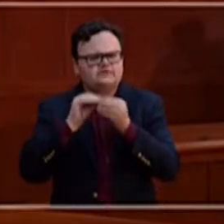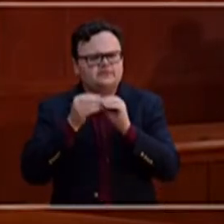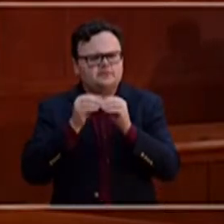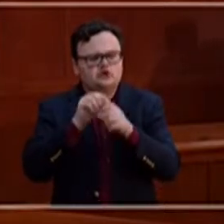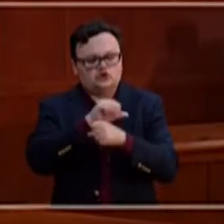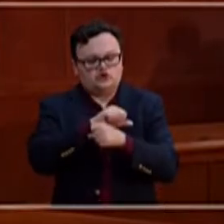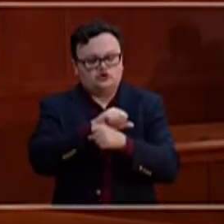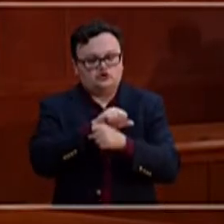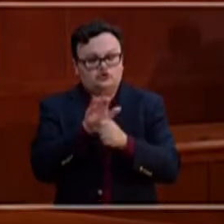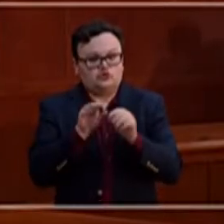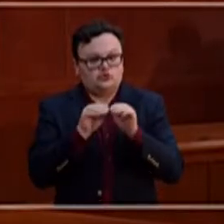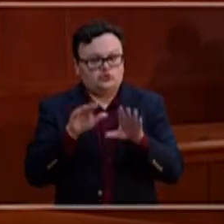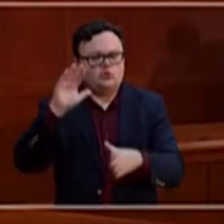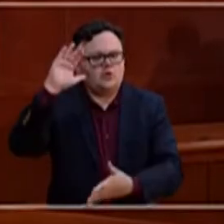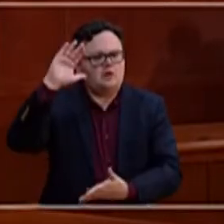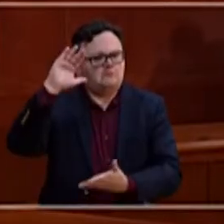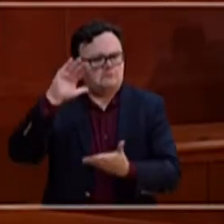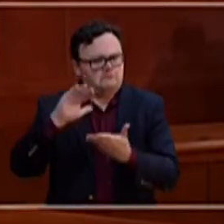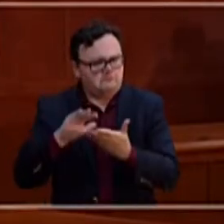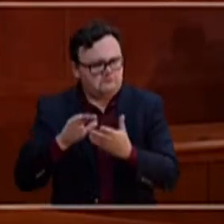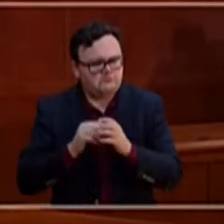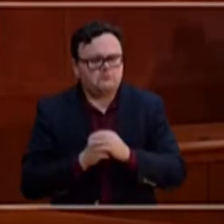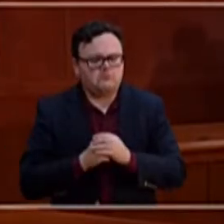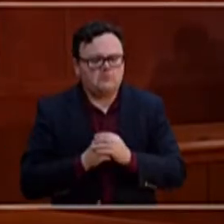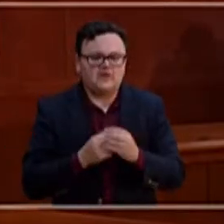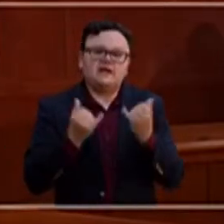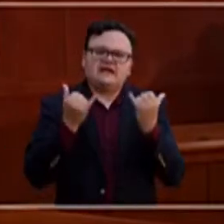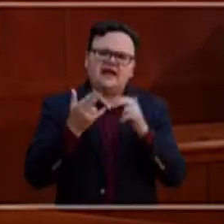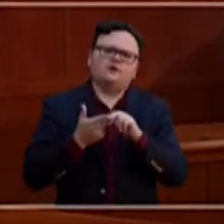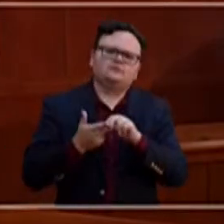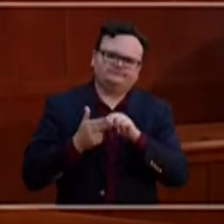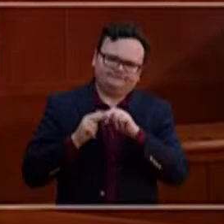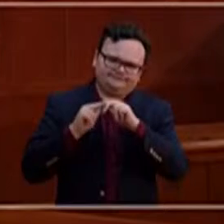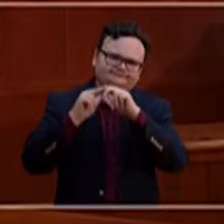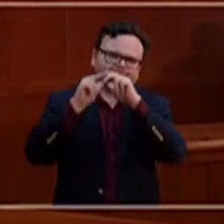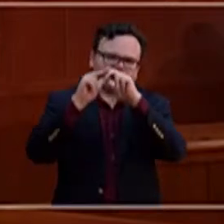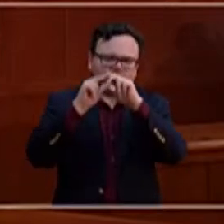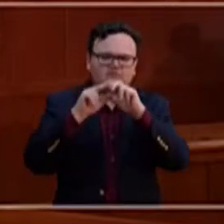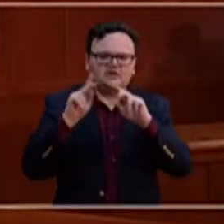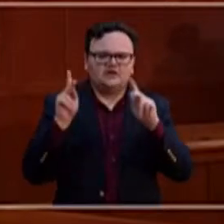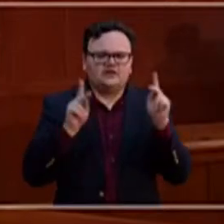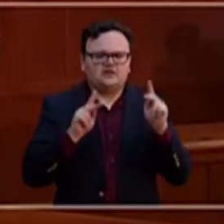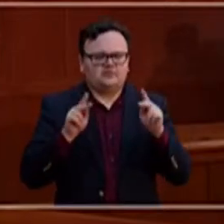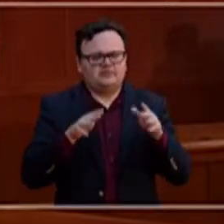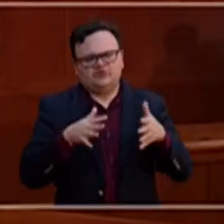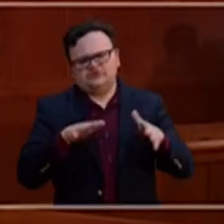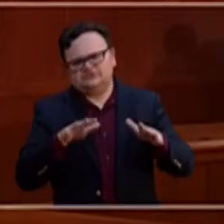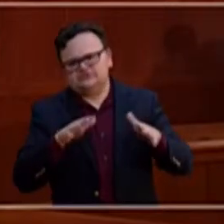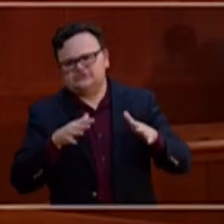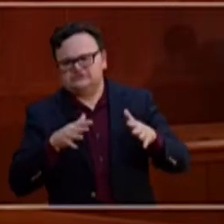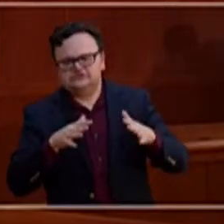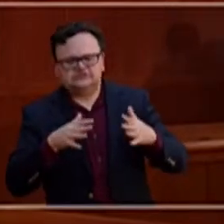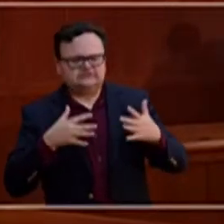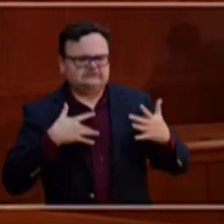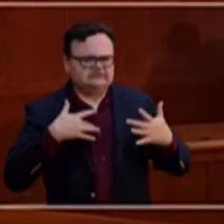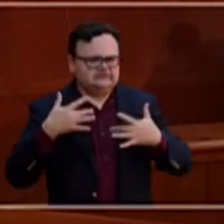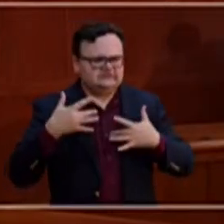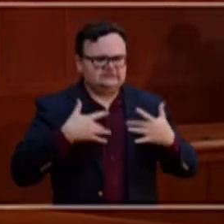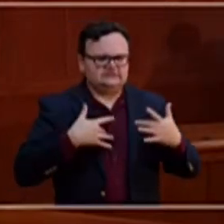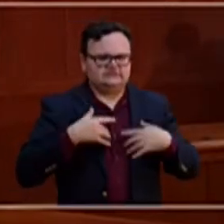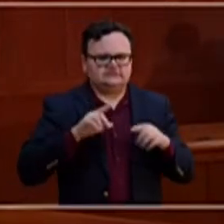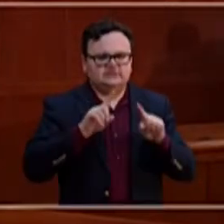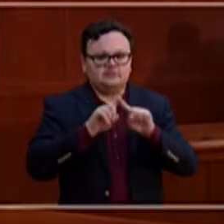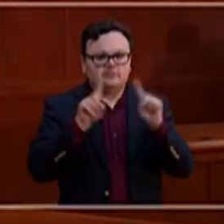June. Now as this has increased, obviously there's a lot of angst and anxiety out there. And, the message